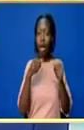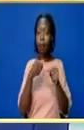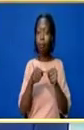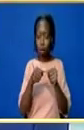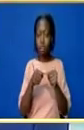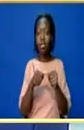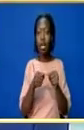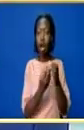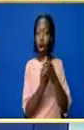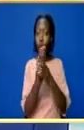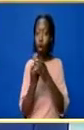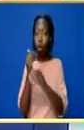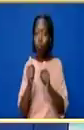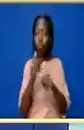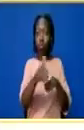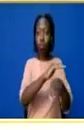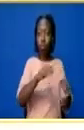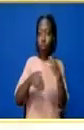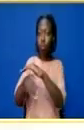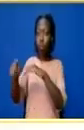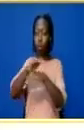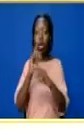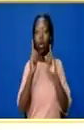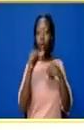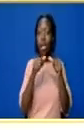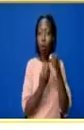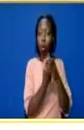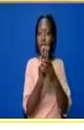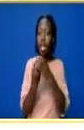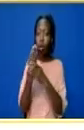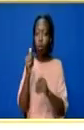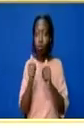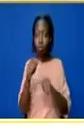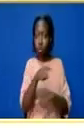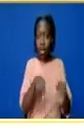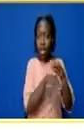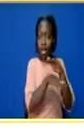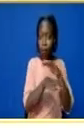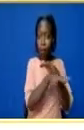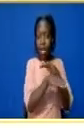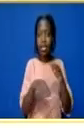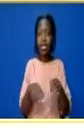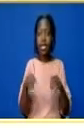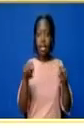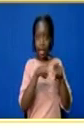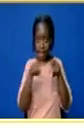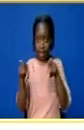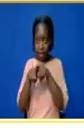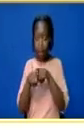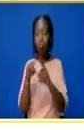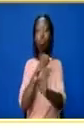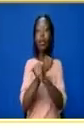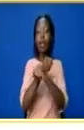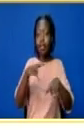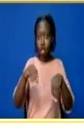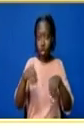cover crops, we are talking about the crops that we grow covering the earth or covering the soil.